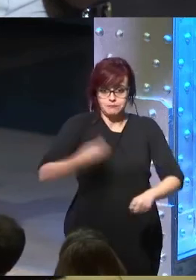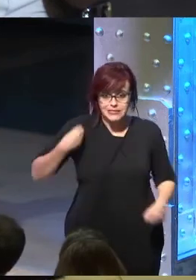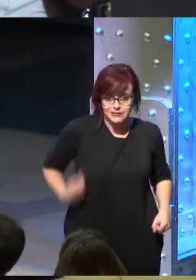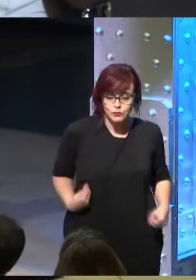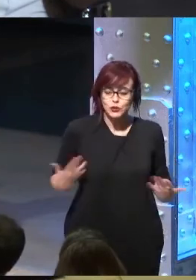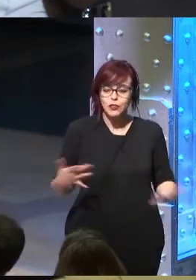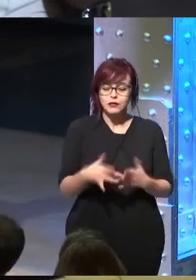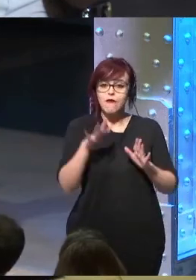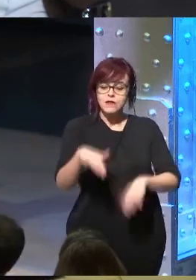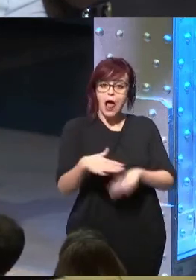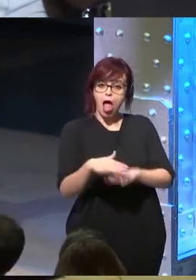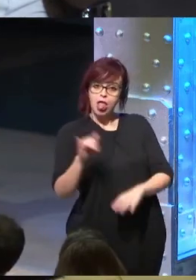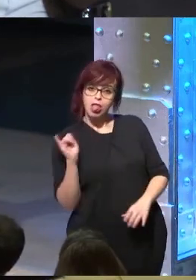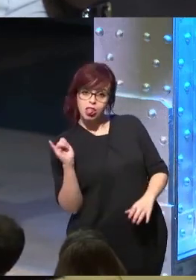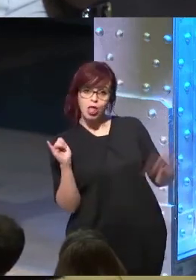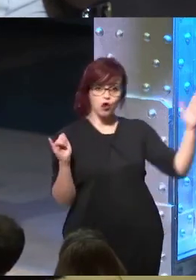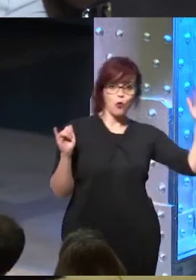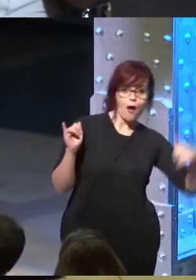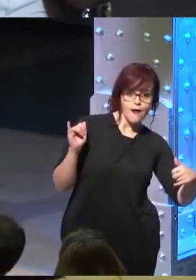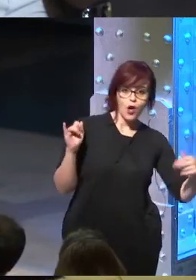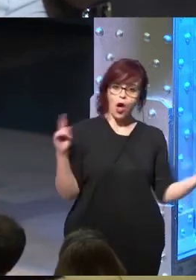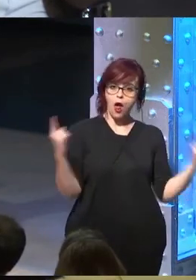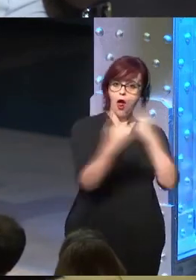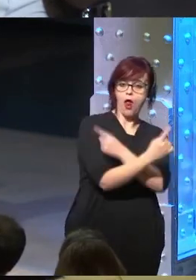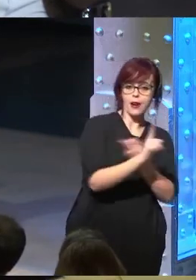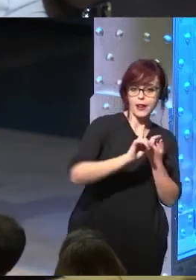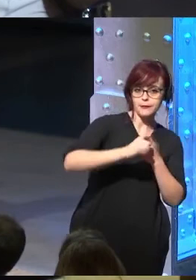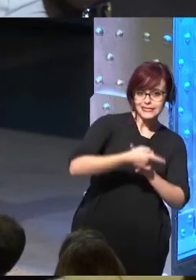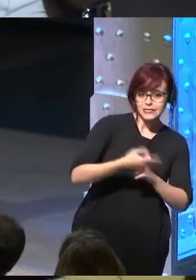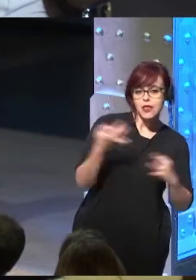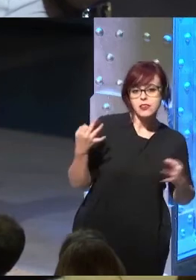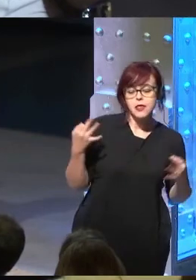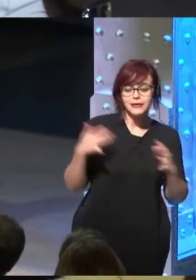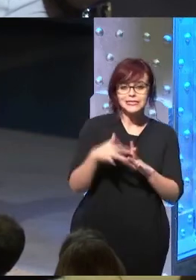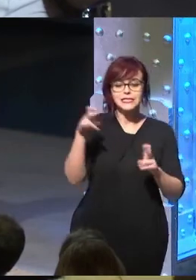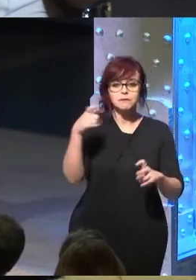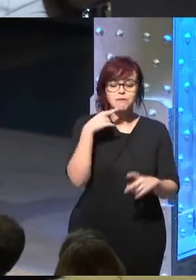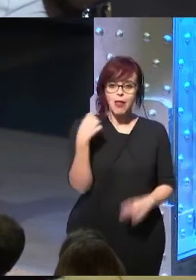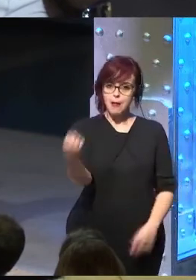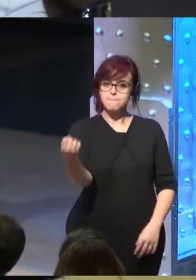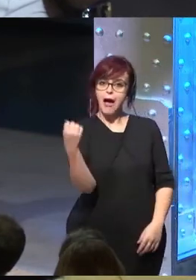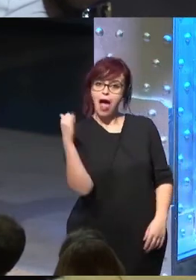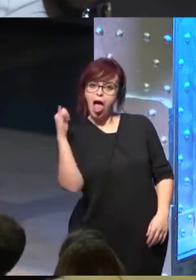if I've got it, you can't have it. Power is essentially held by